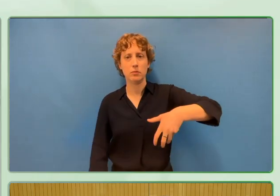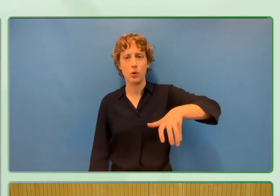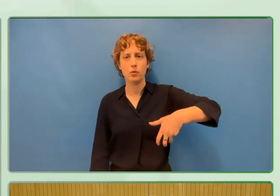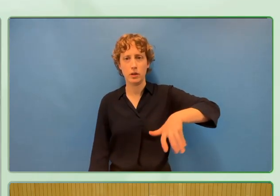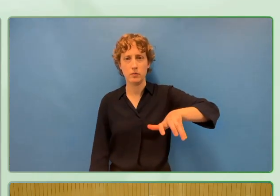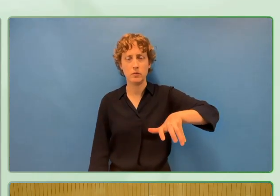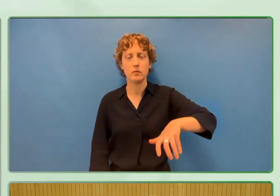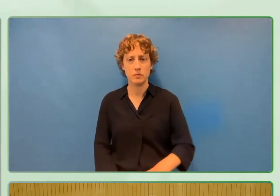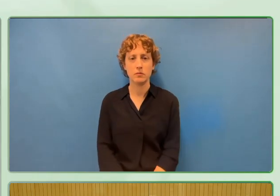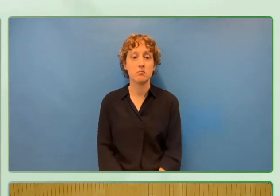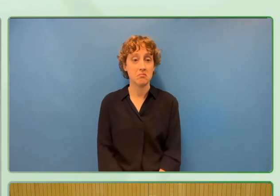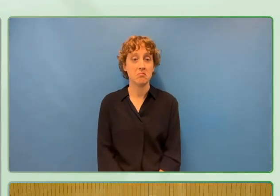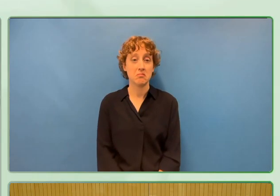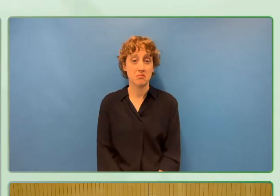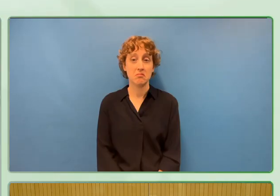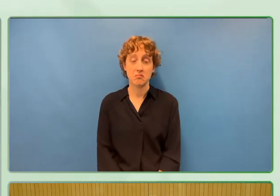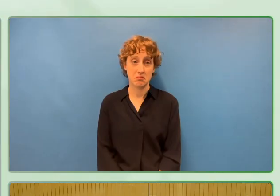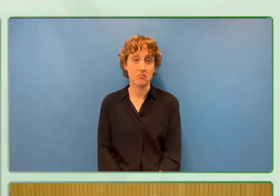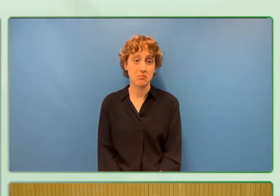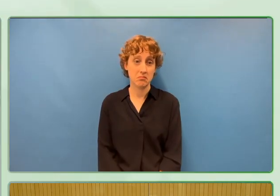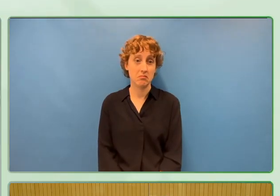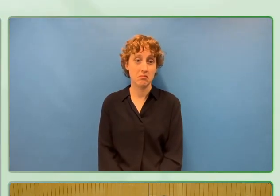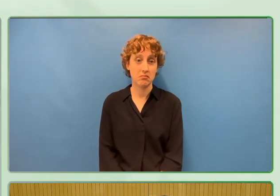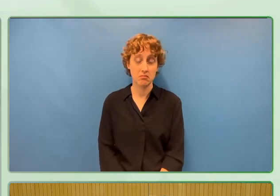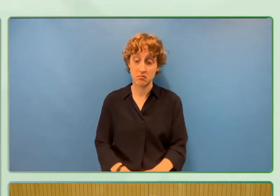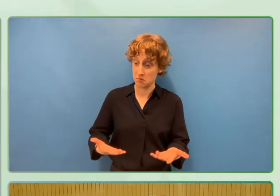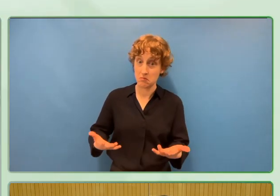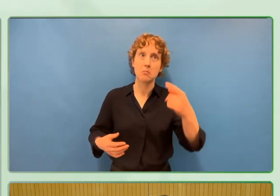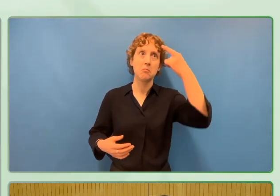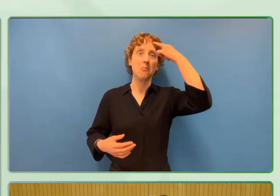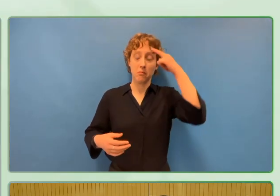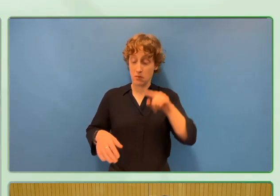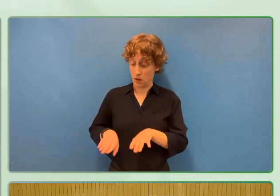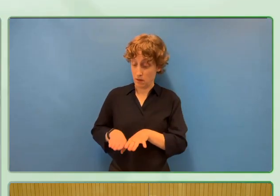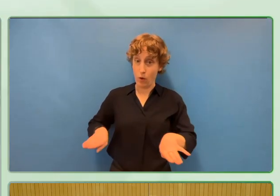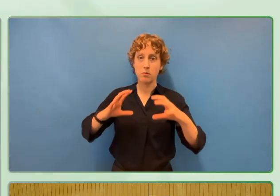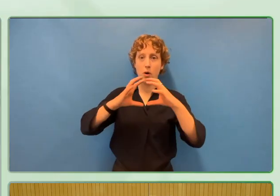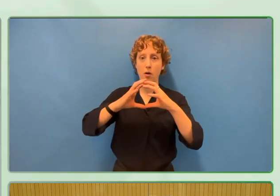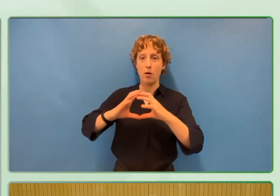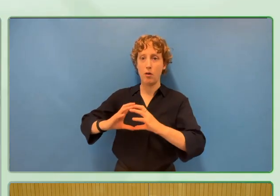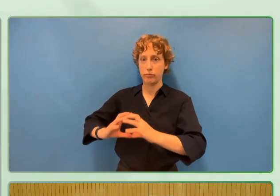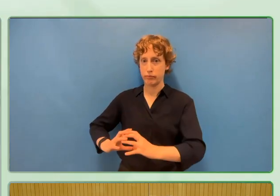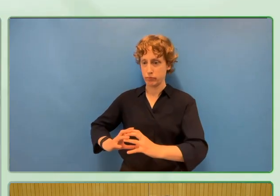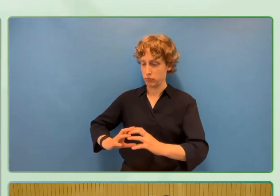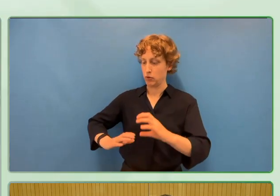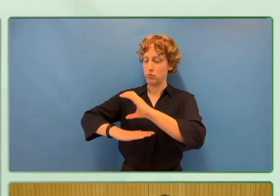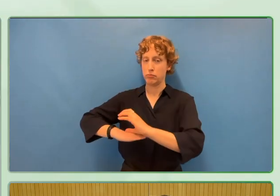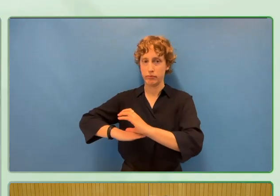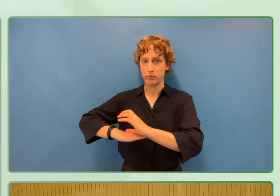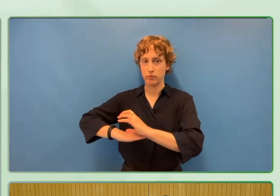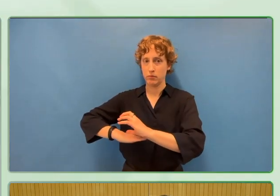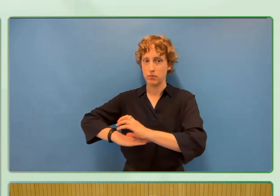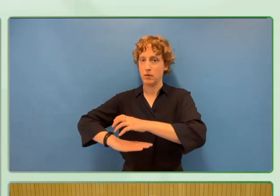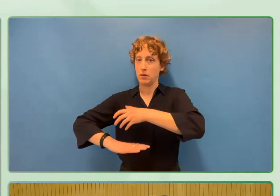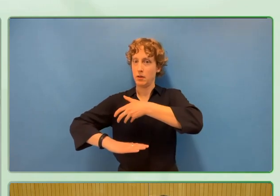ball, there's one blue ball on the floor, and the other one is just touching the screen, and it's really satisfactory when you get